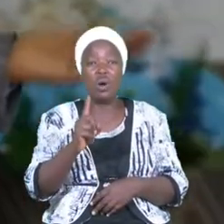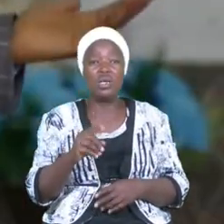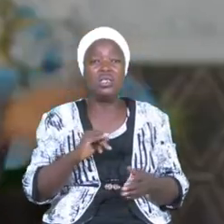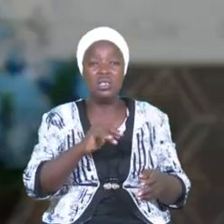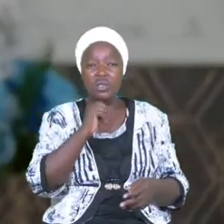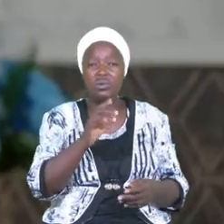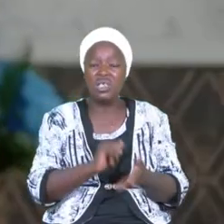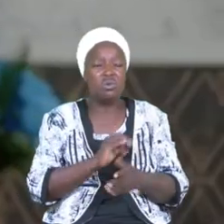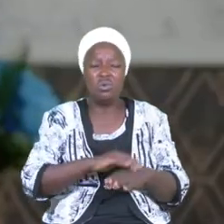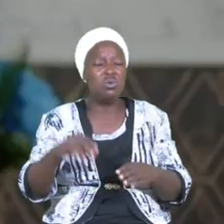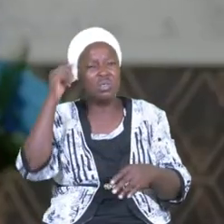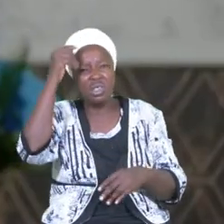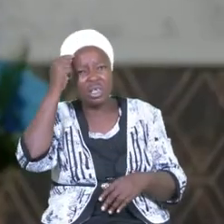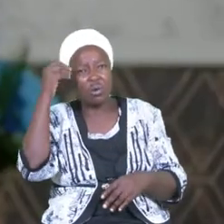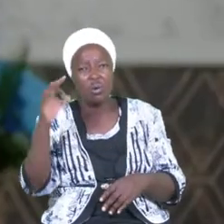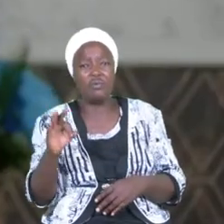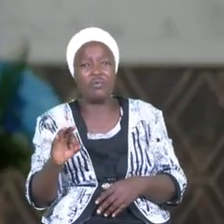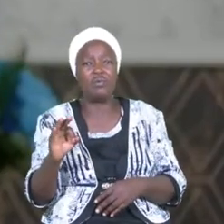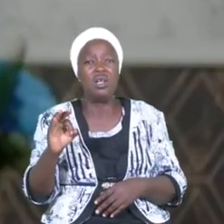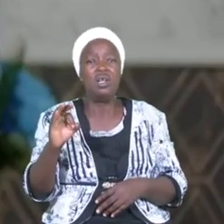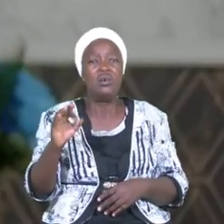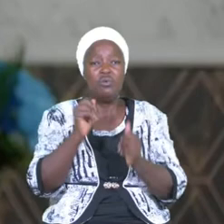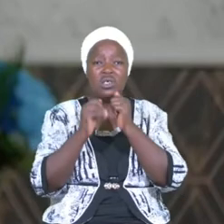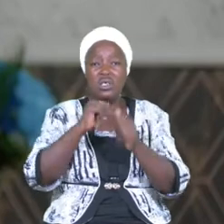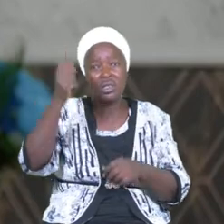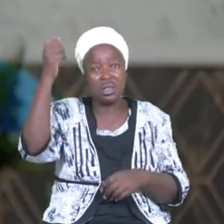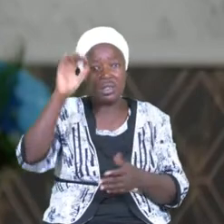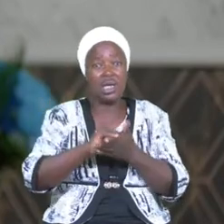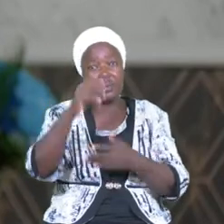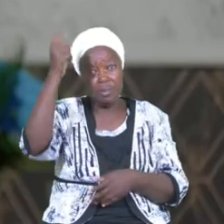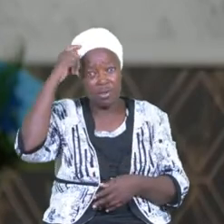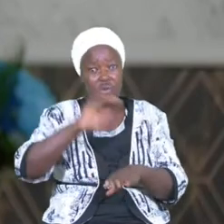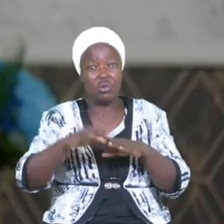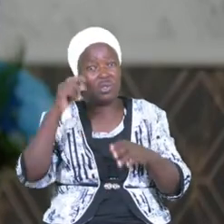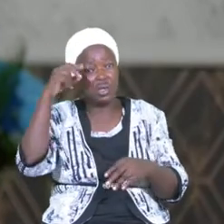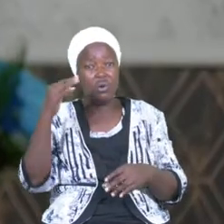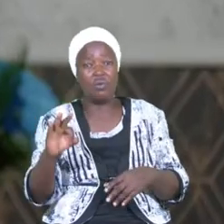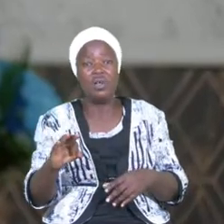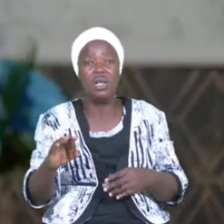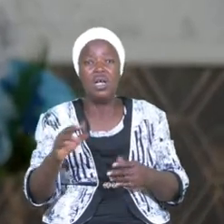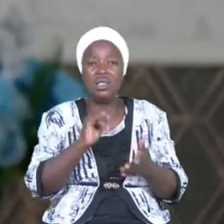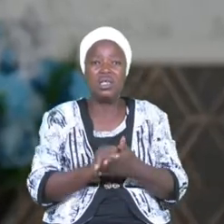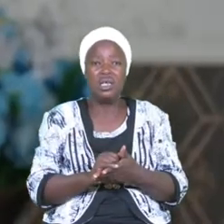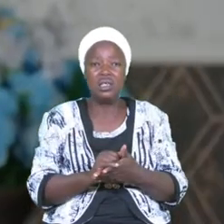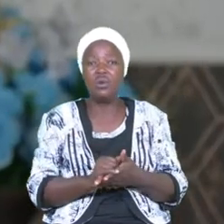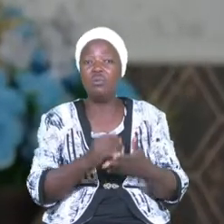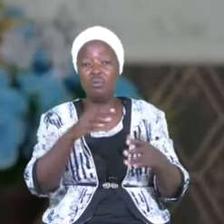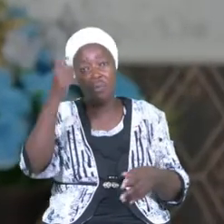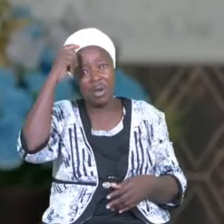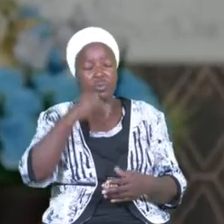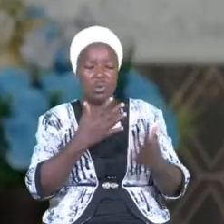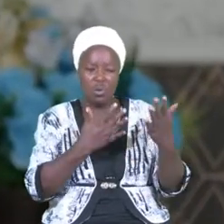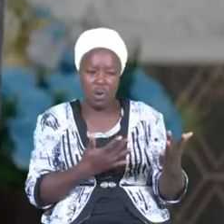unconscious mind. The unconscious mind will wait. You do it and do